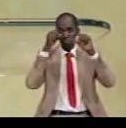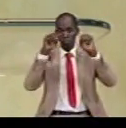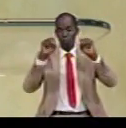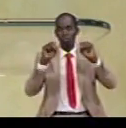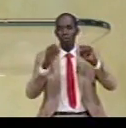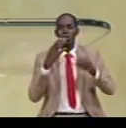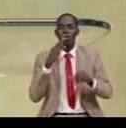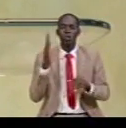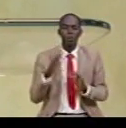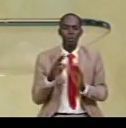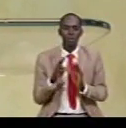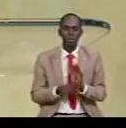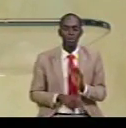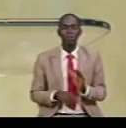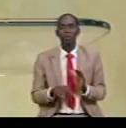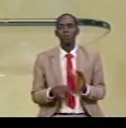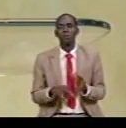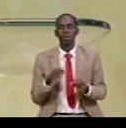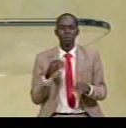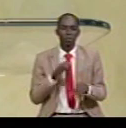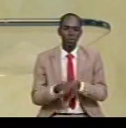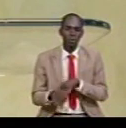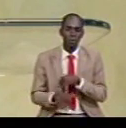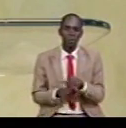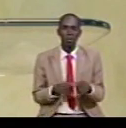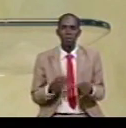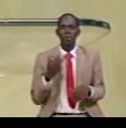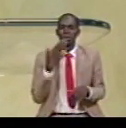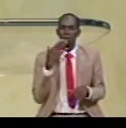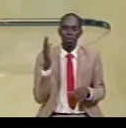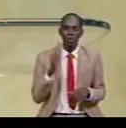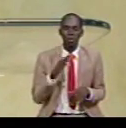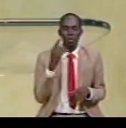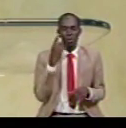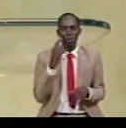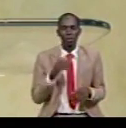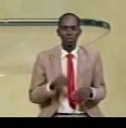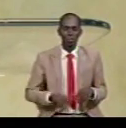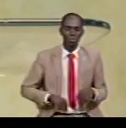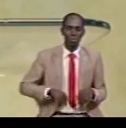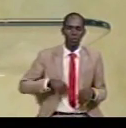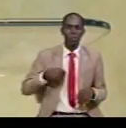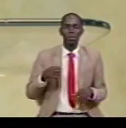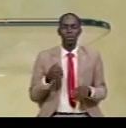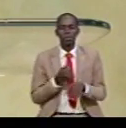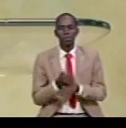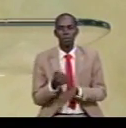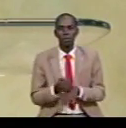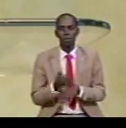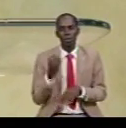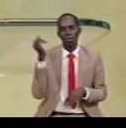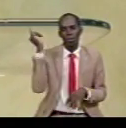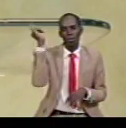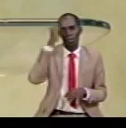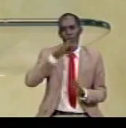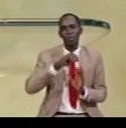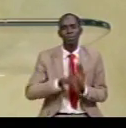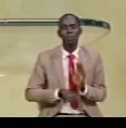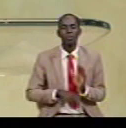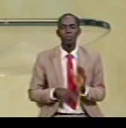deceit, lasciviousness, an evil eye, blasphemy, pride, foolishness." Now,